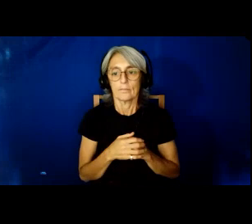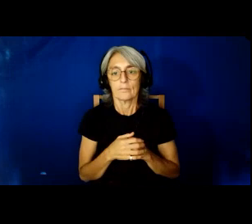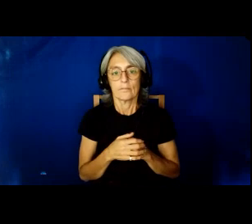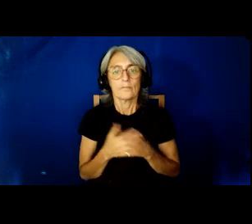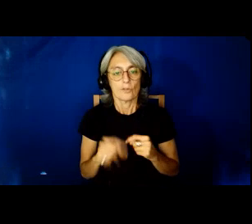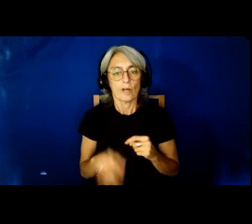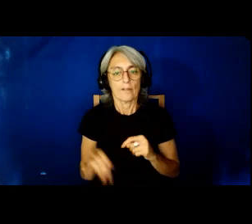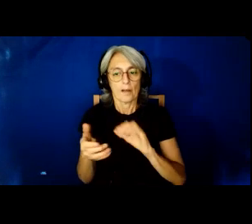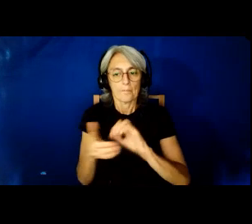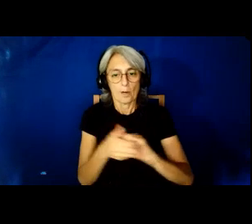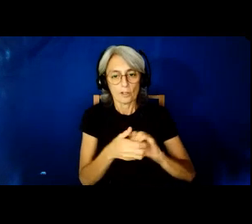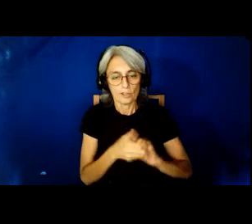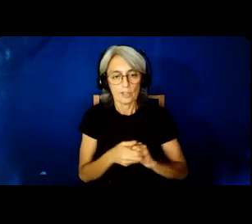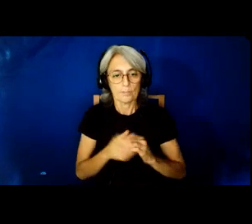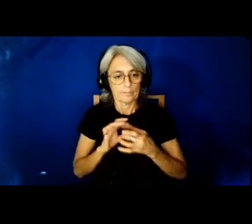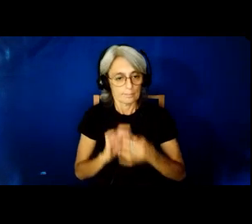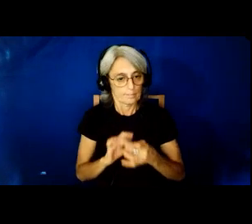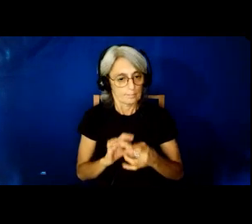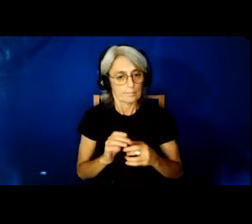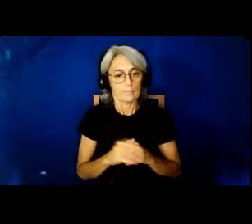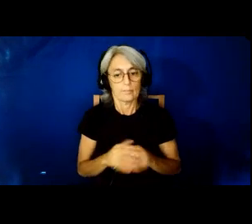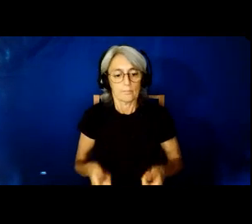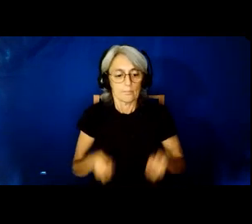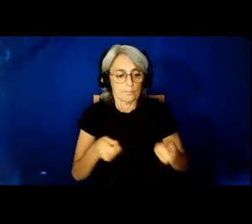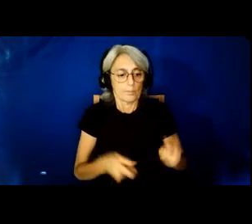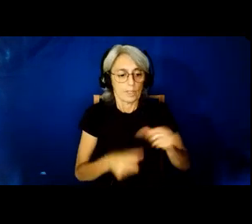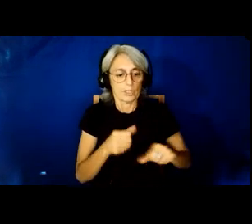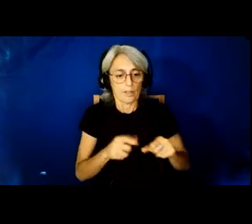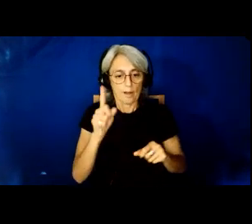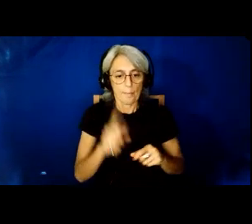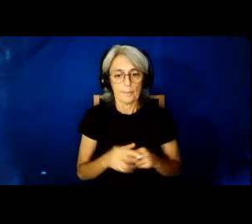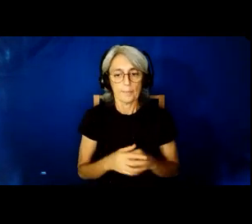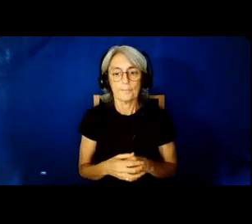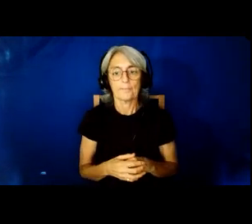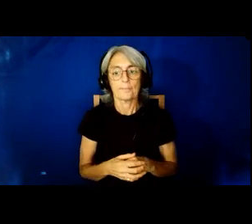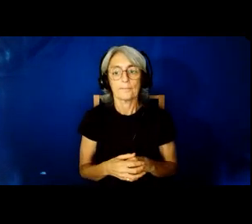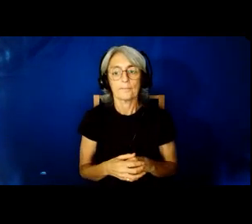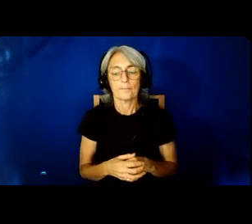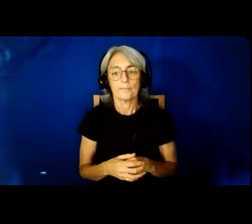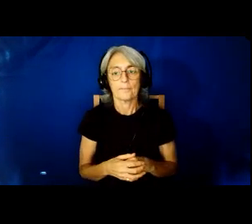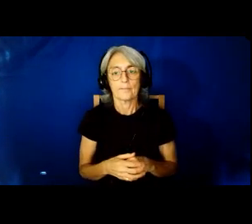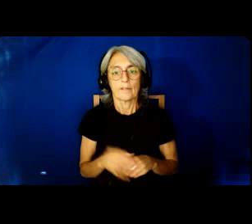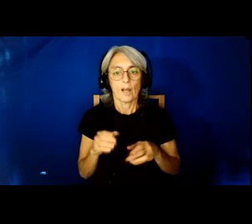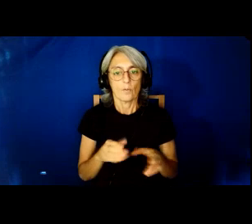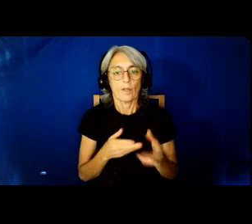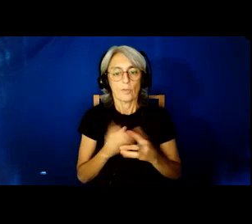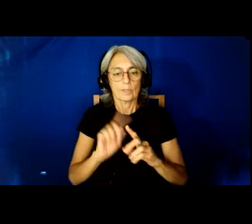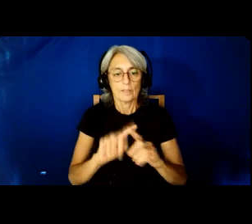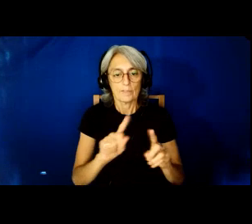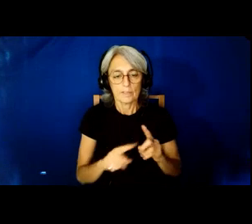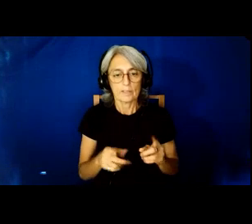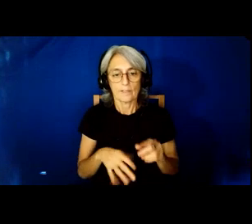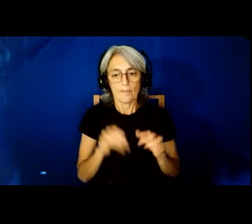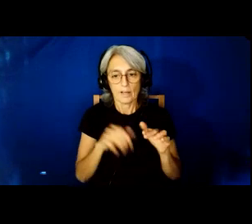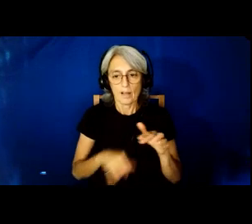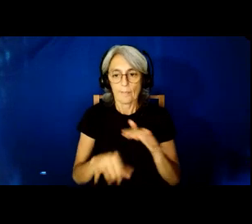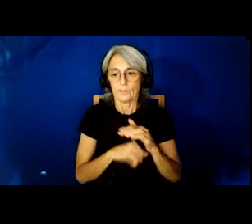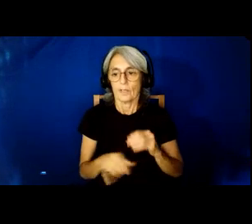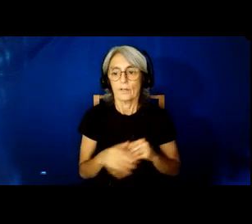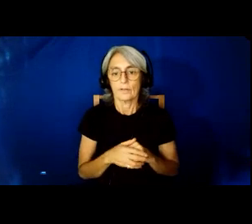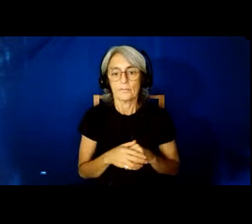and collaboration, to pull each other up, find ways through differences and find the common ground and